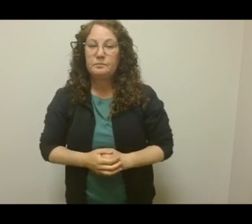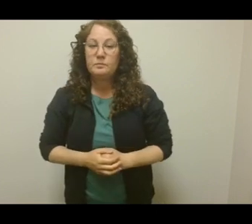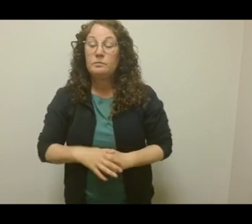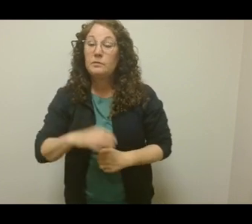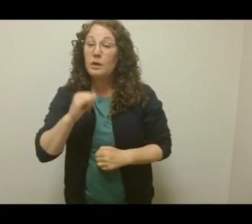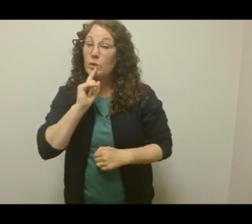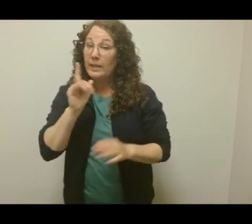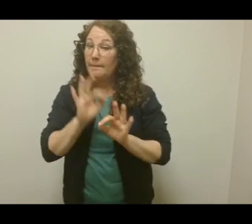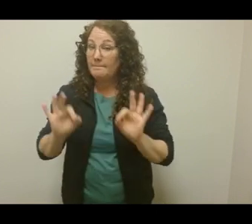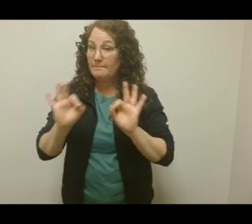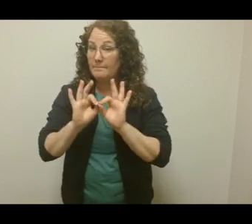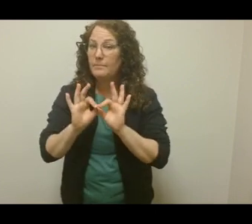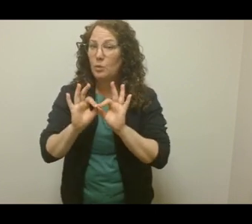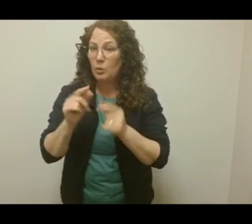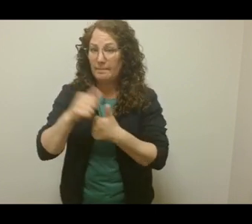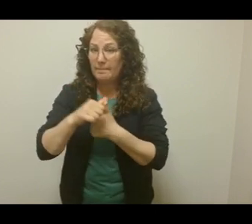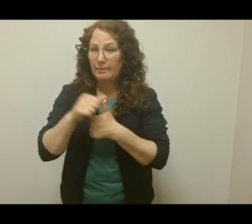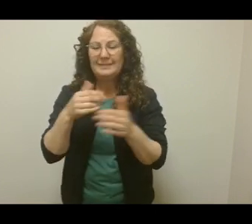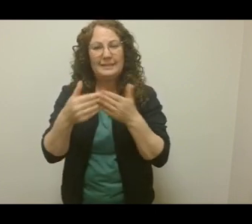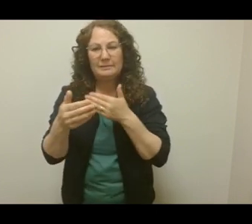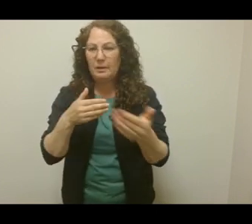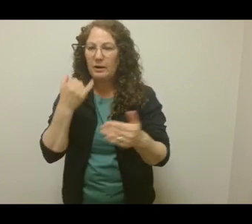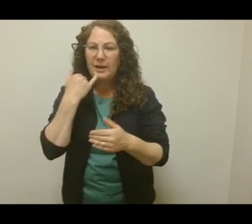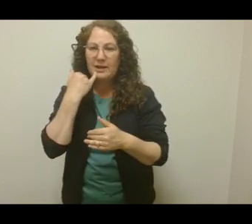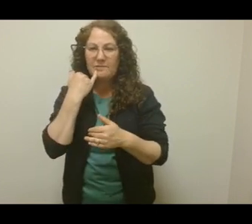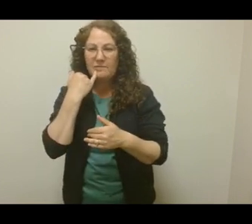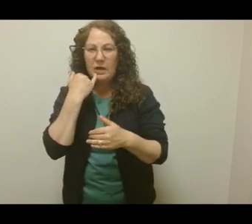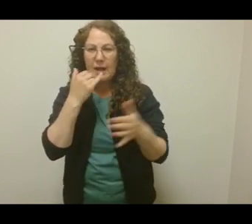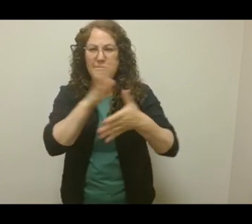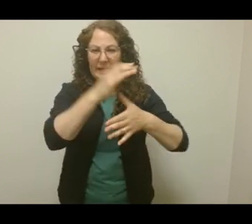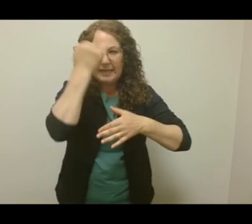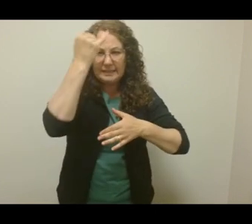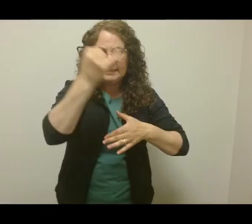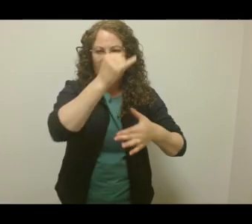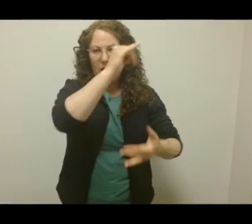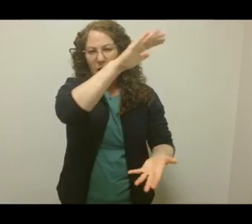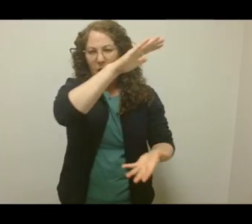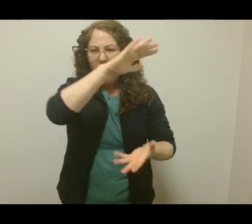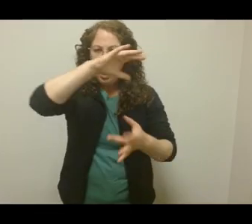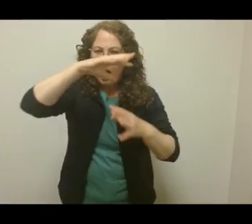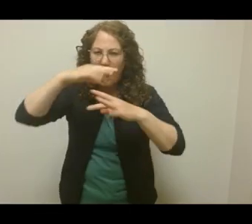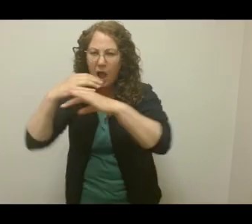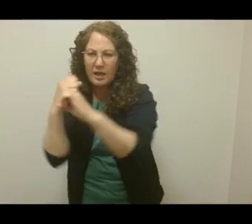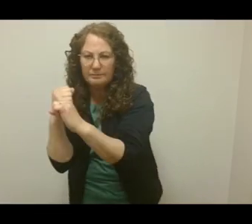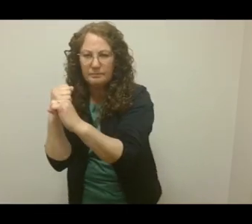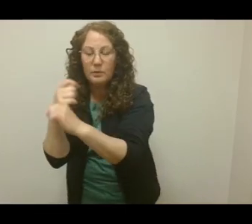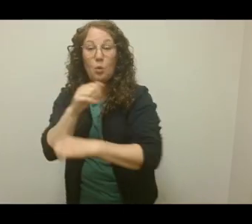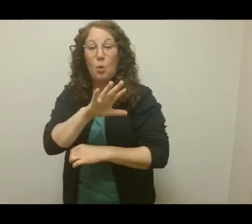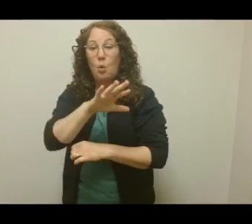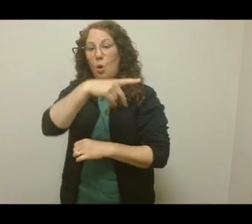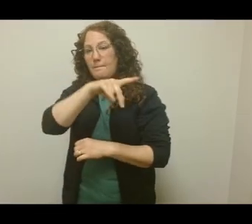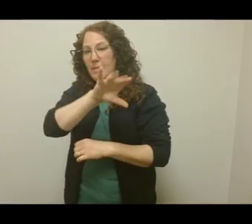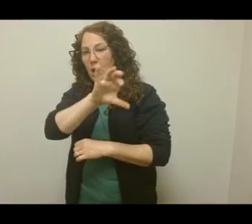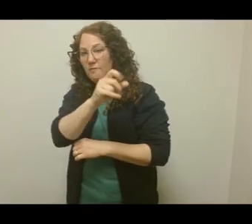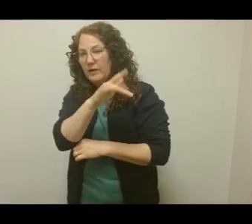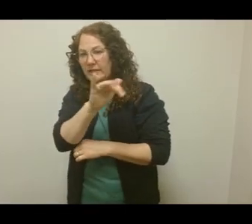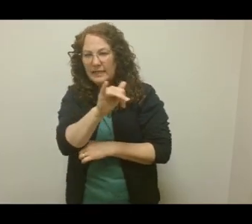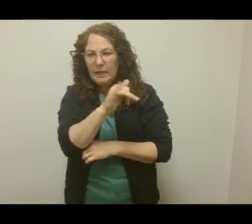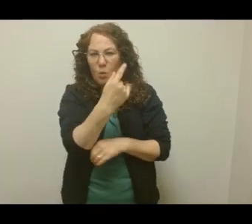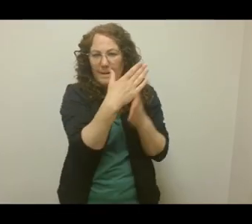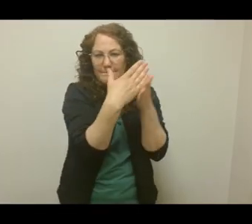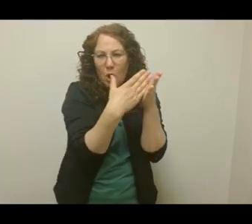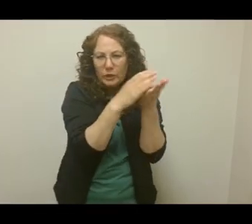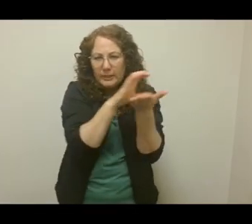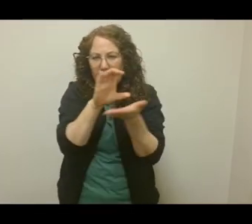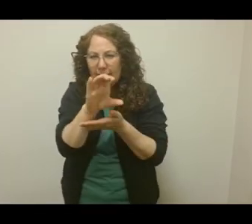to remember, whether we are summarizing, the main ideas of a whole source or paraphrasing a chunk of text or an